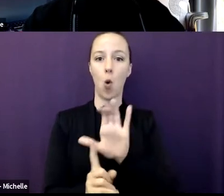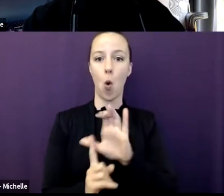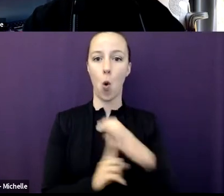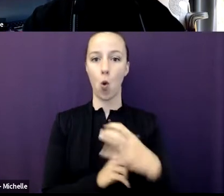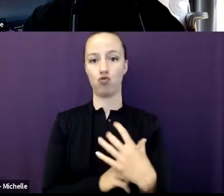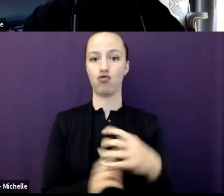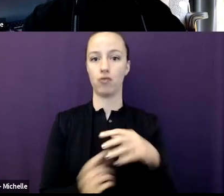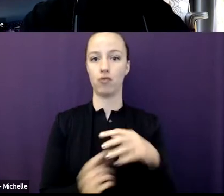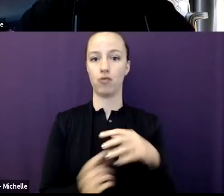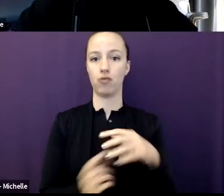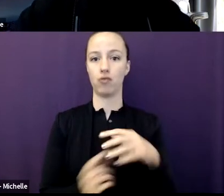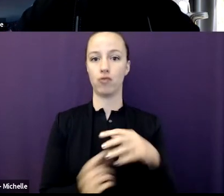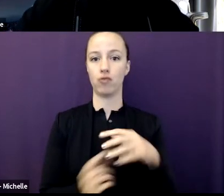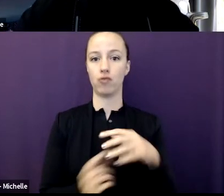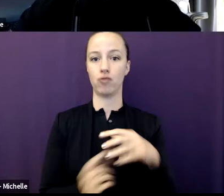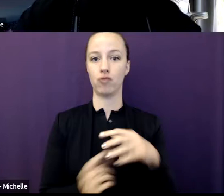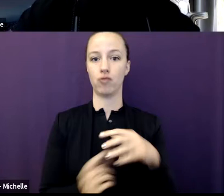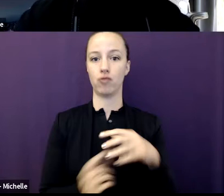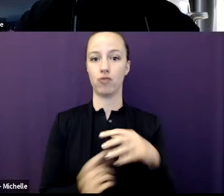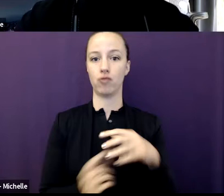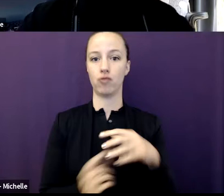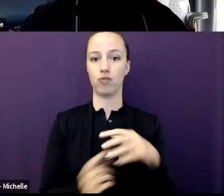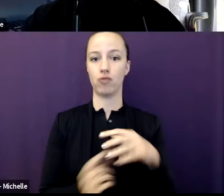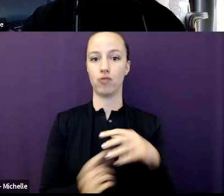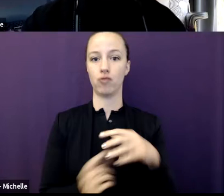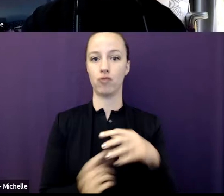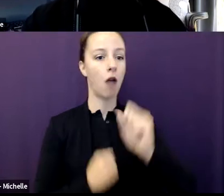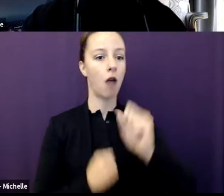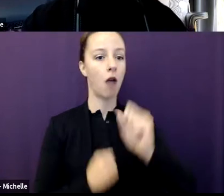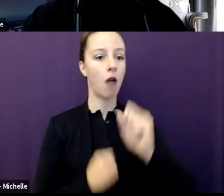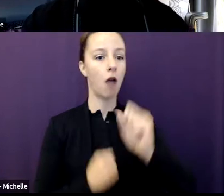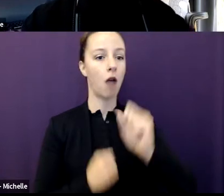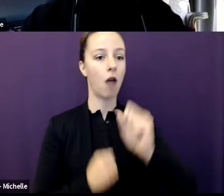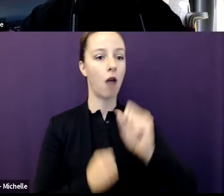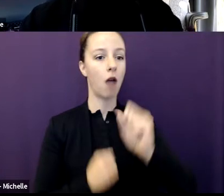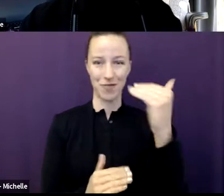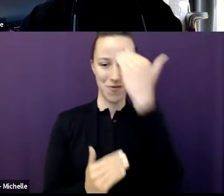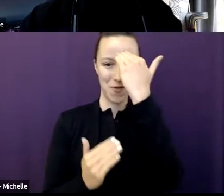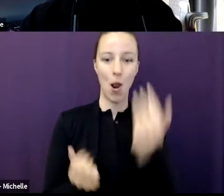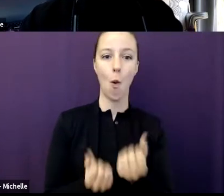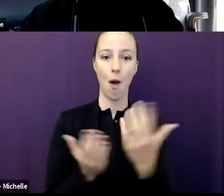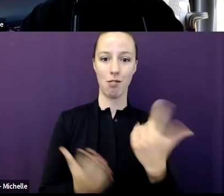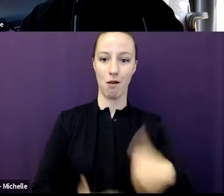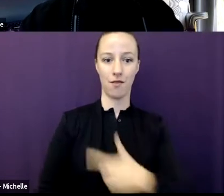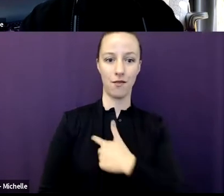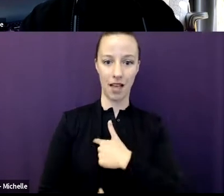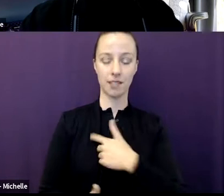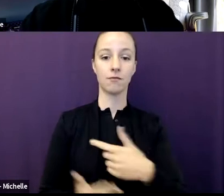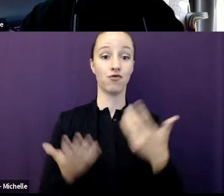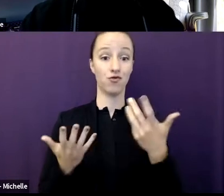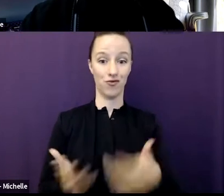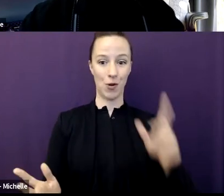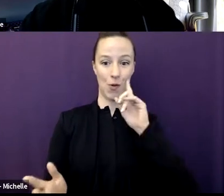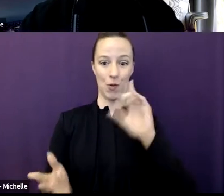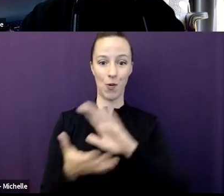so I'm not gonna talk too much about Danny. I know that a lot of us did hear his